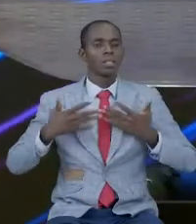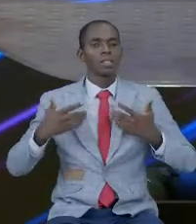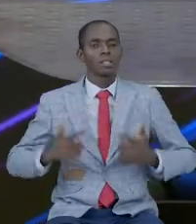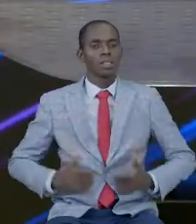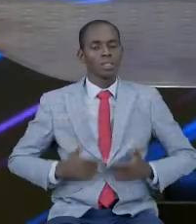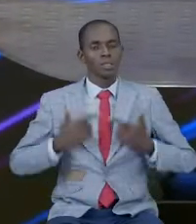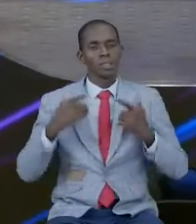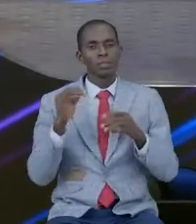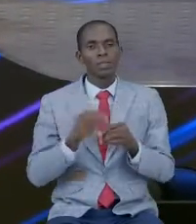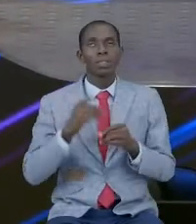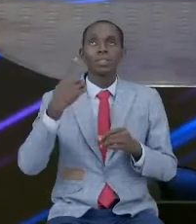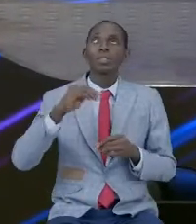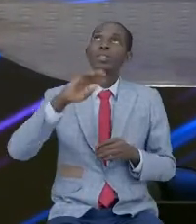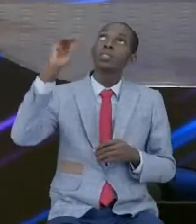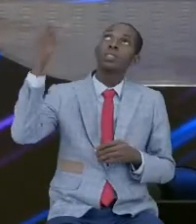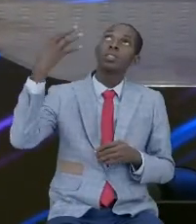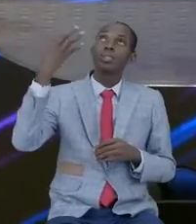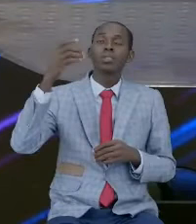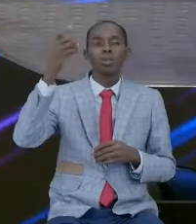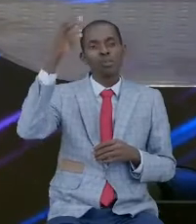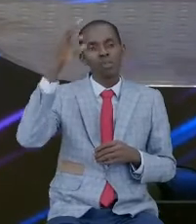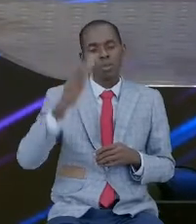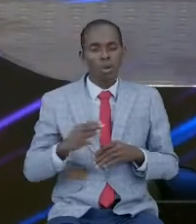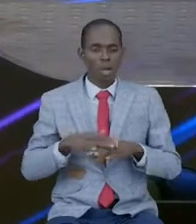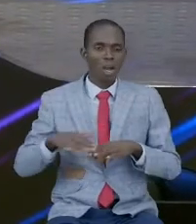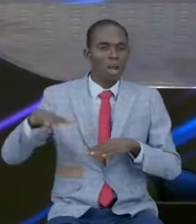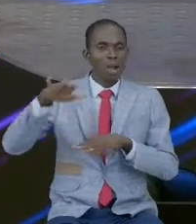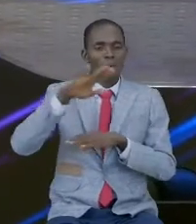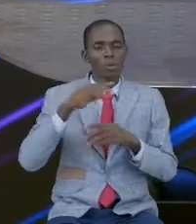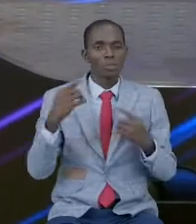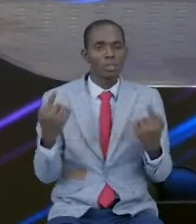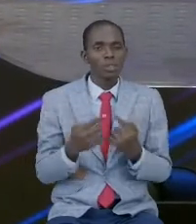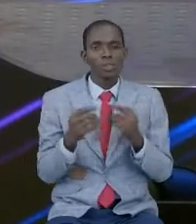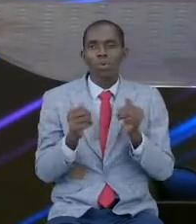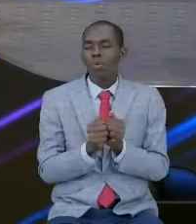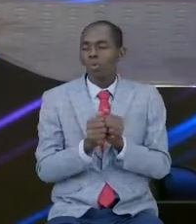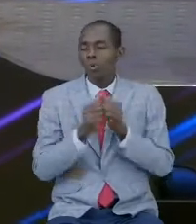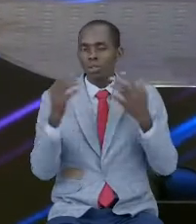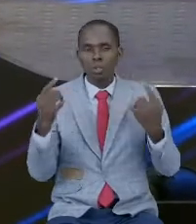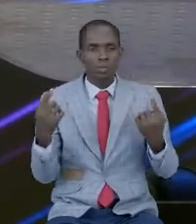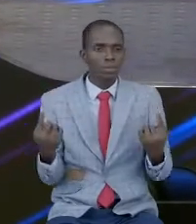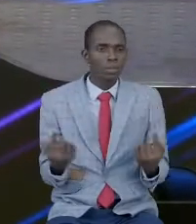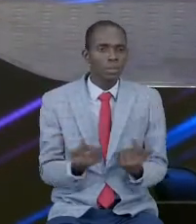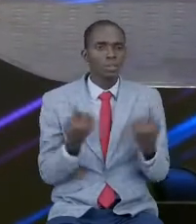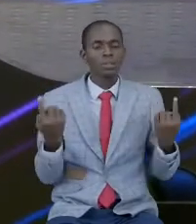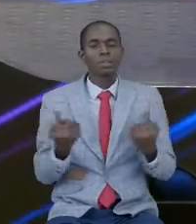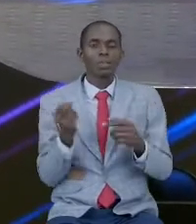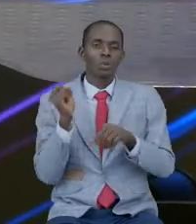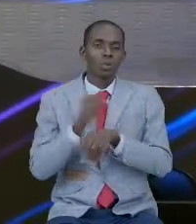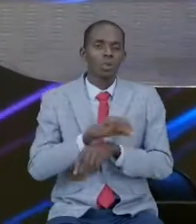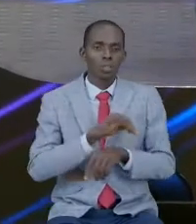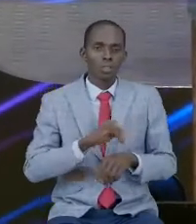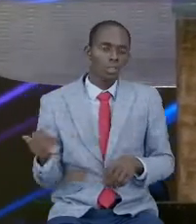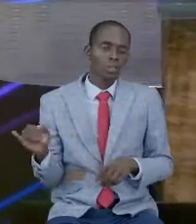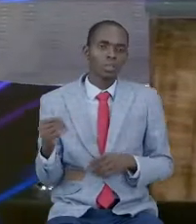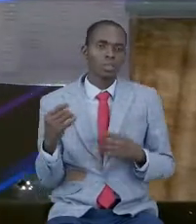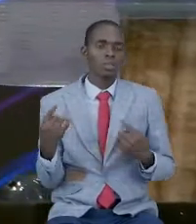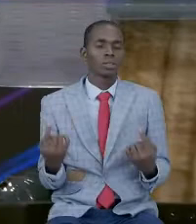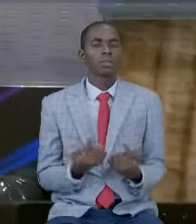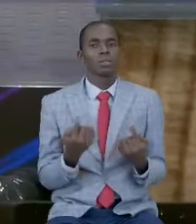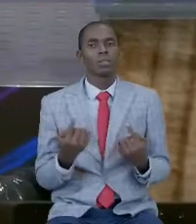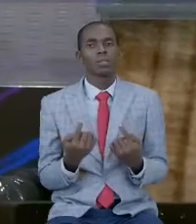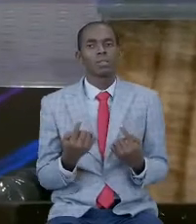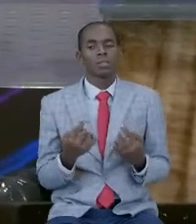the grace of God, above sin, without sin, conquering, overcoming sin.